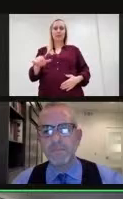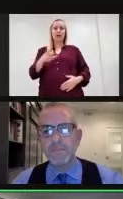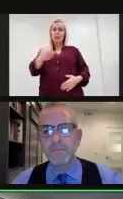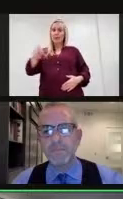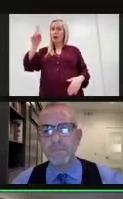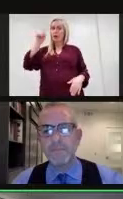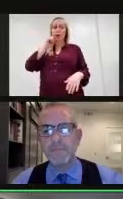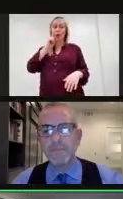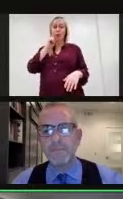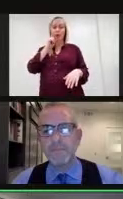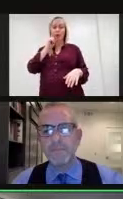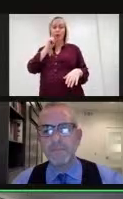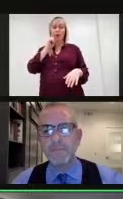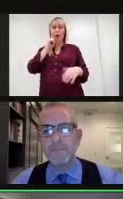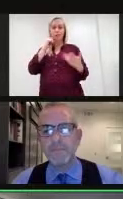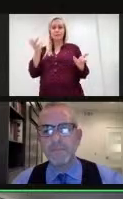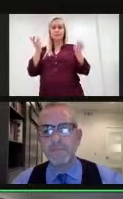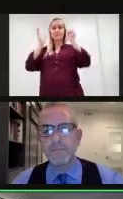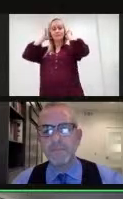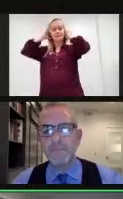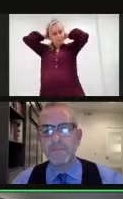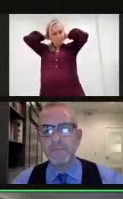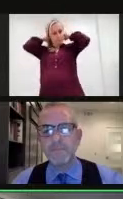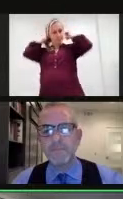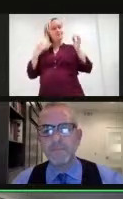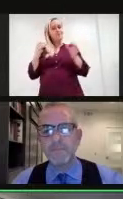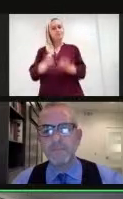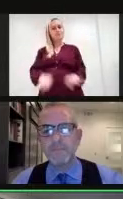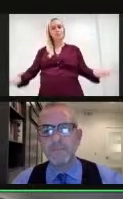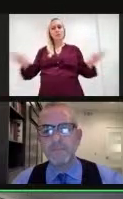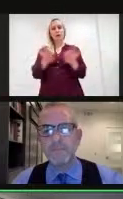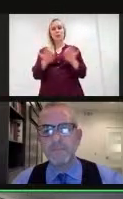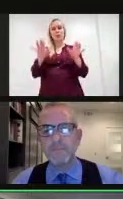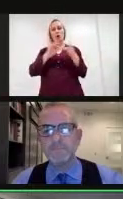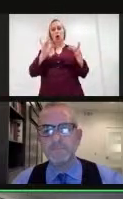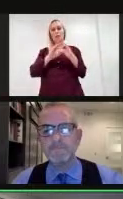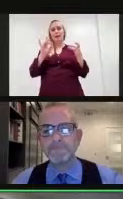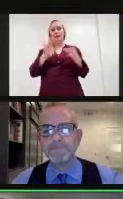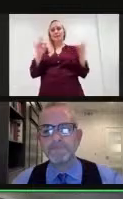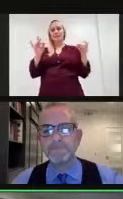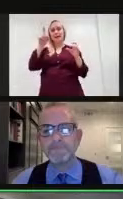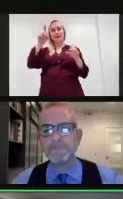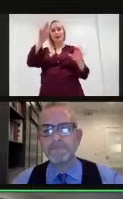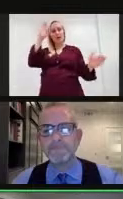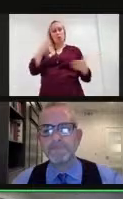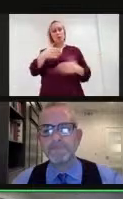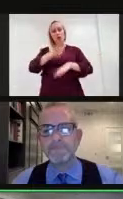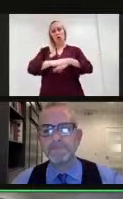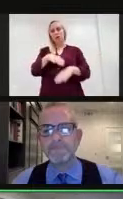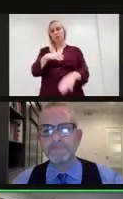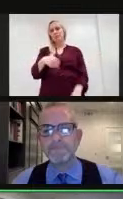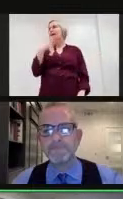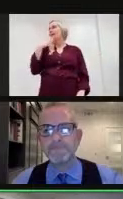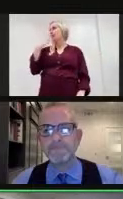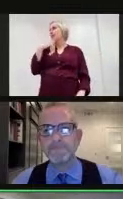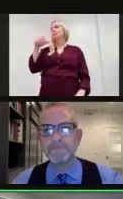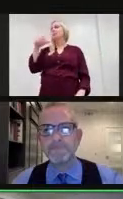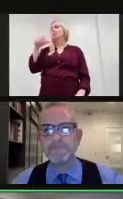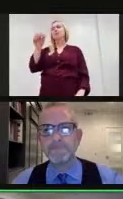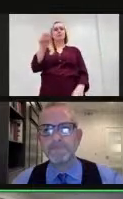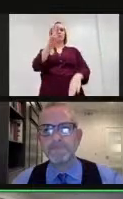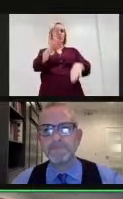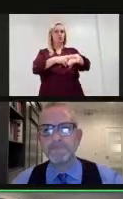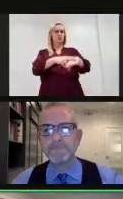know, very, very important insights to be attended to. Thank you. You bet.